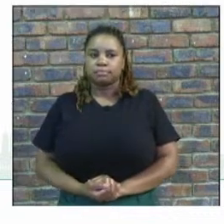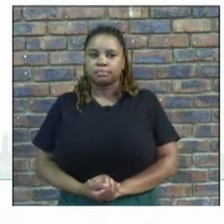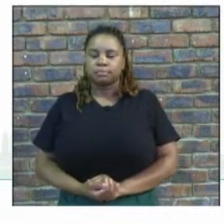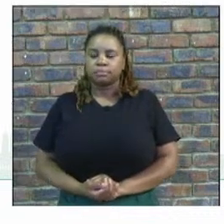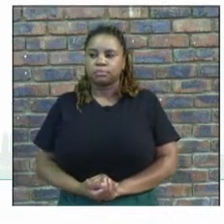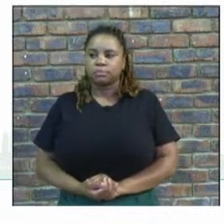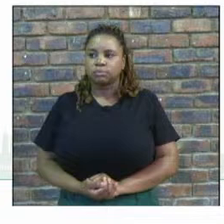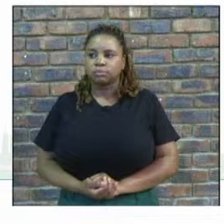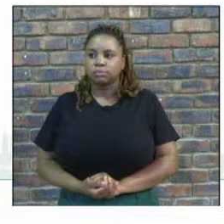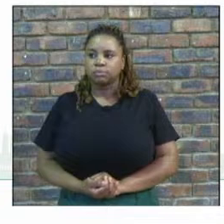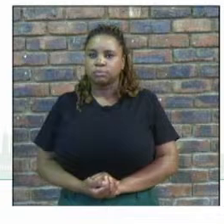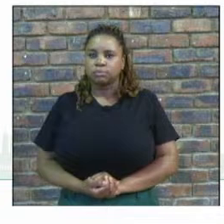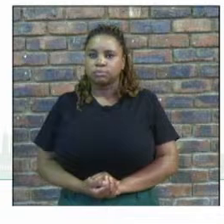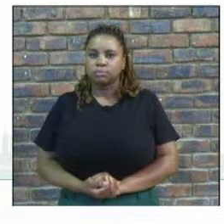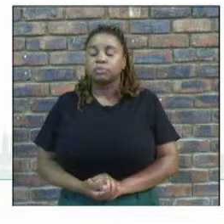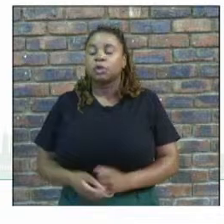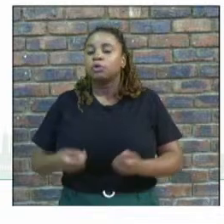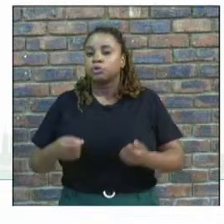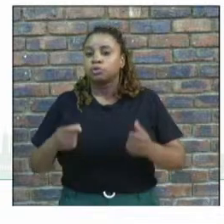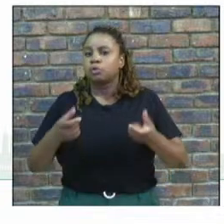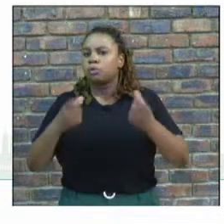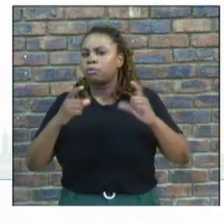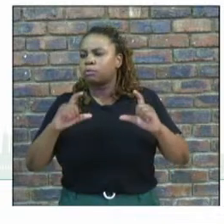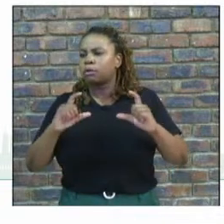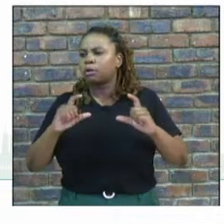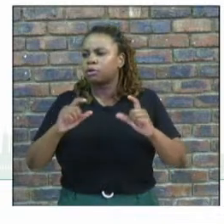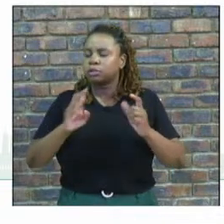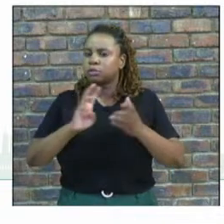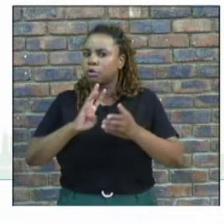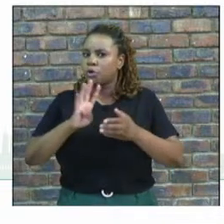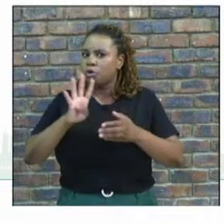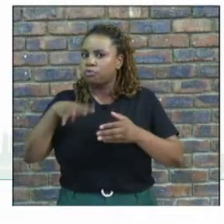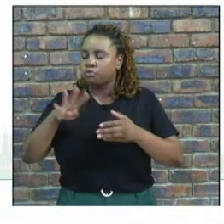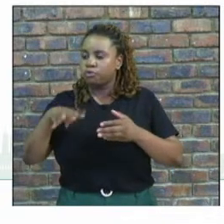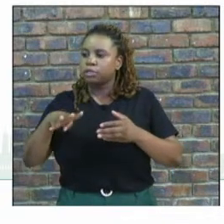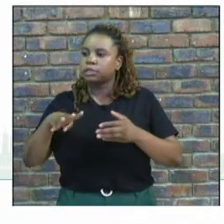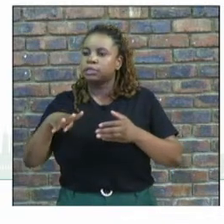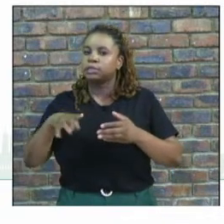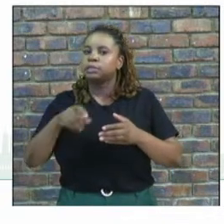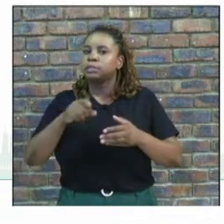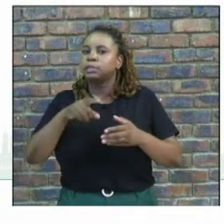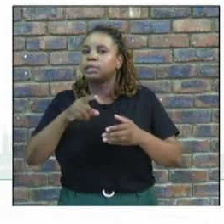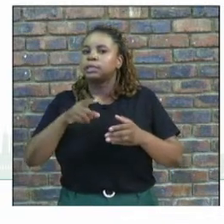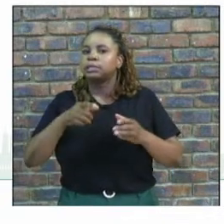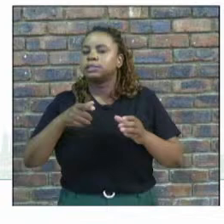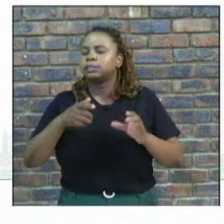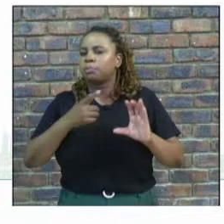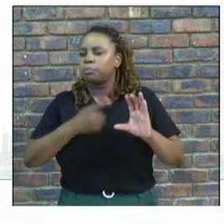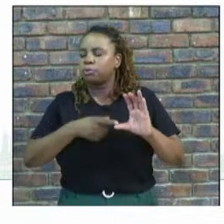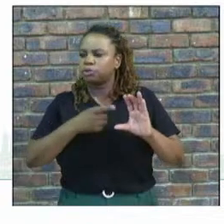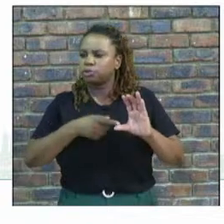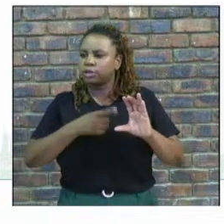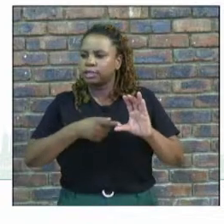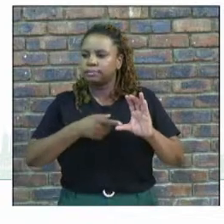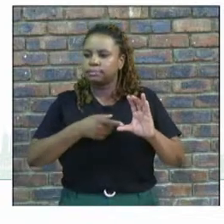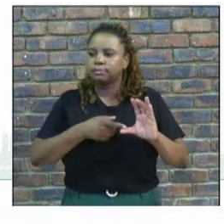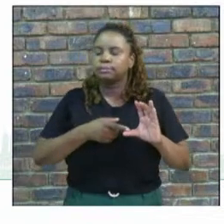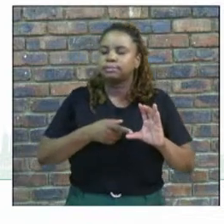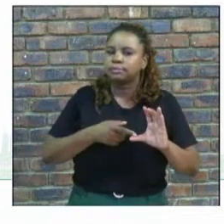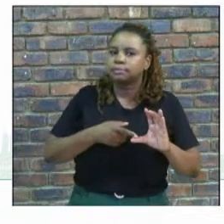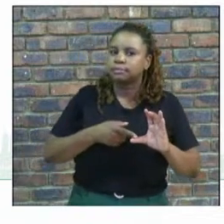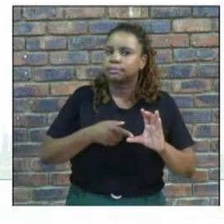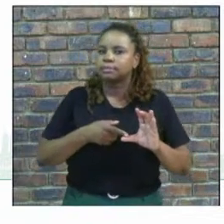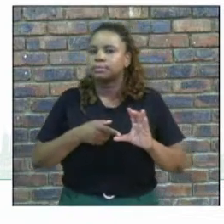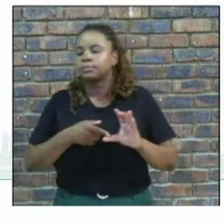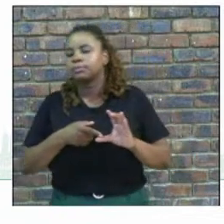Then still on clause 14, which talk to petroleum right. So petroleum right is a composition of